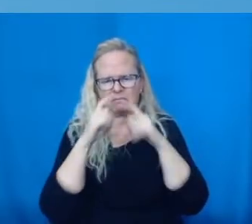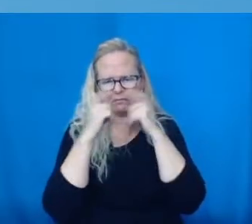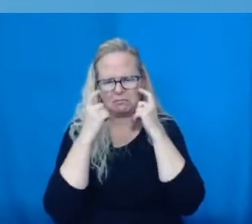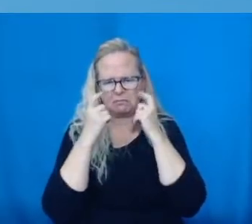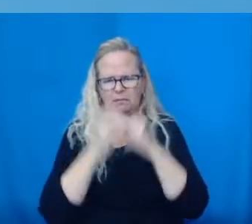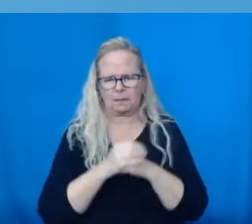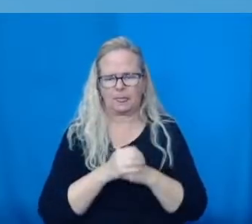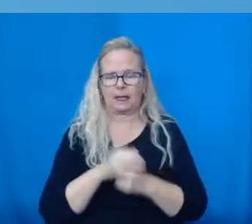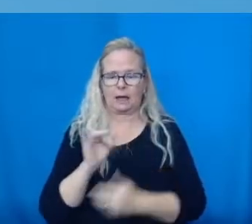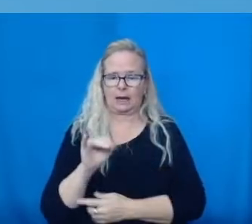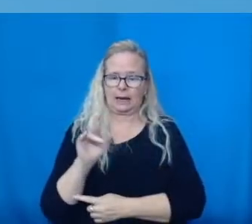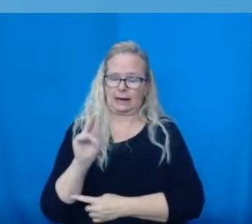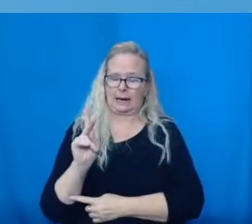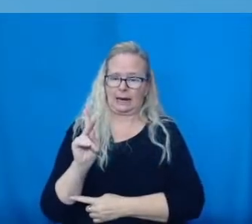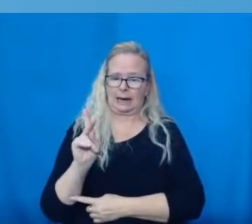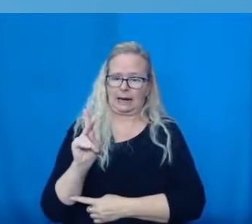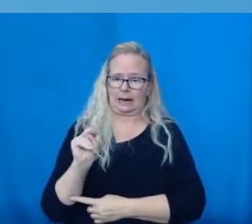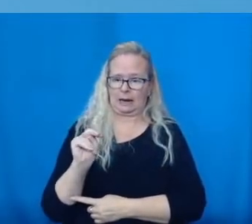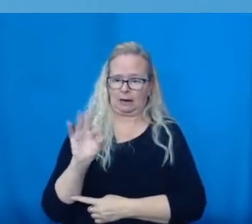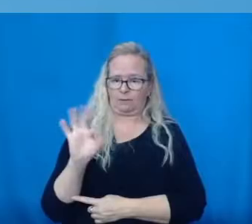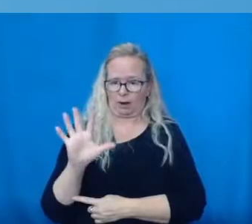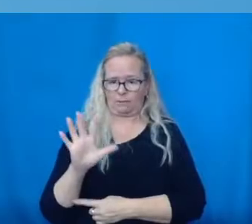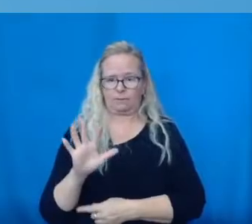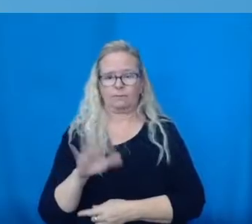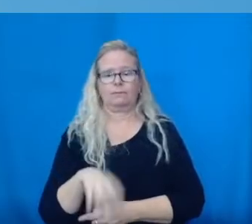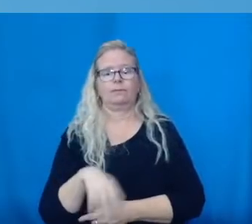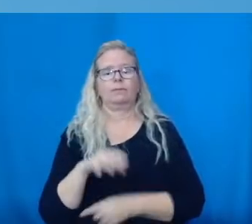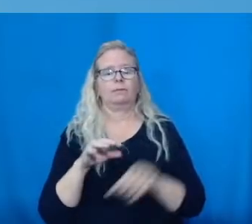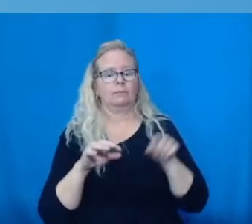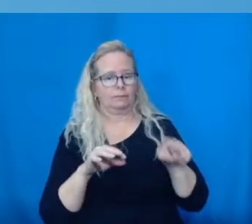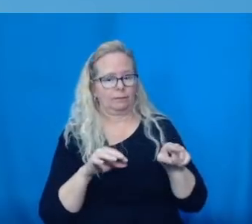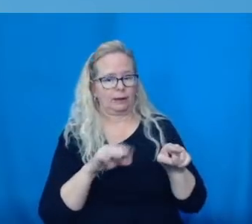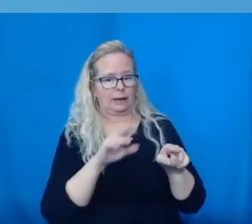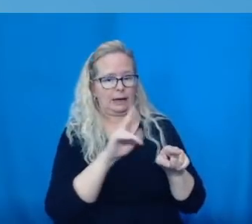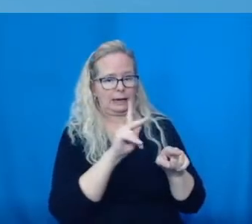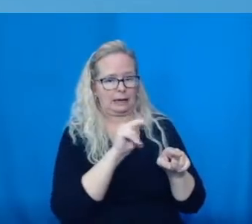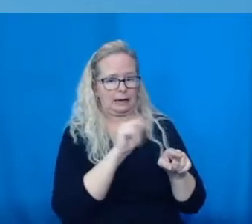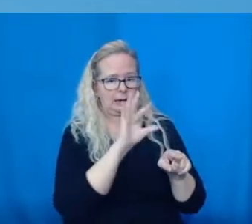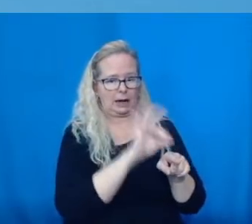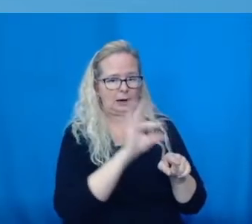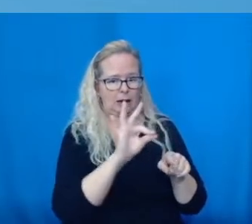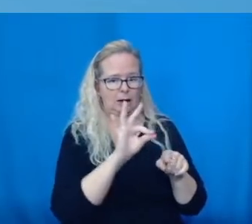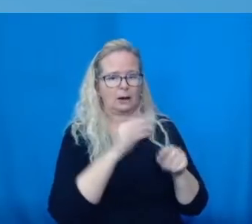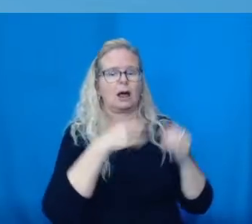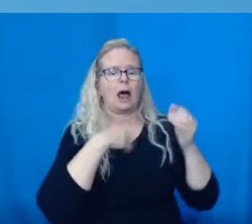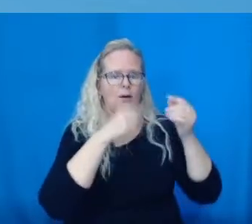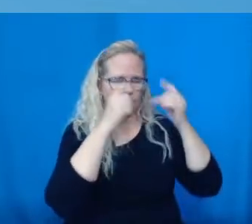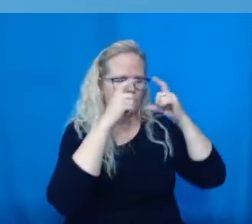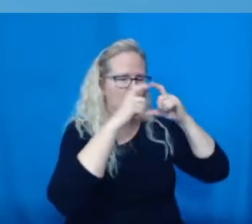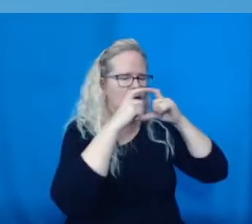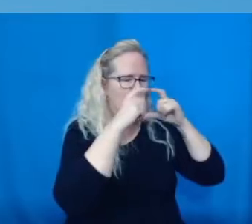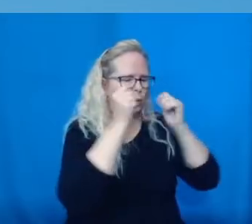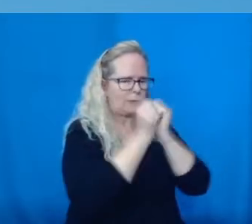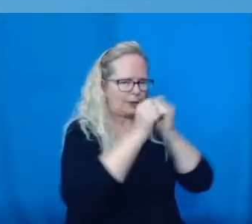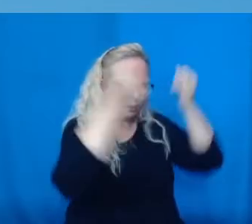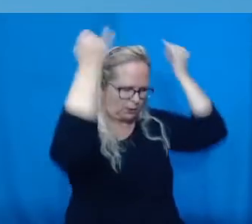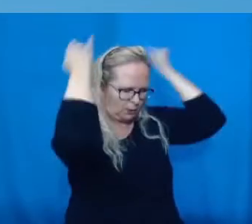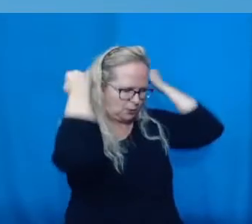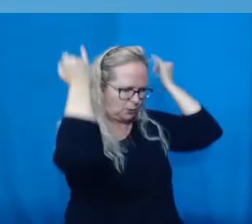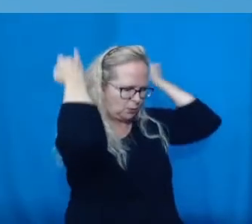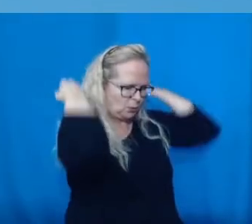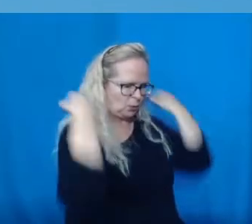around the back of the head, and you get a much better face fit. But these are way better than either cloth or surgical